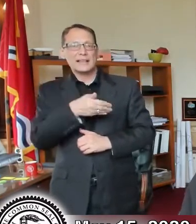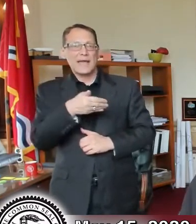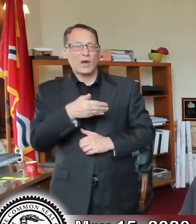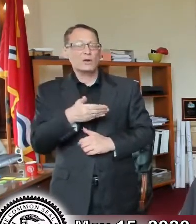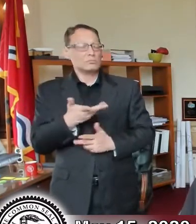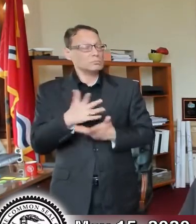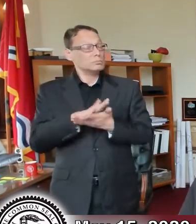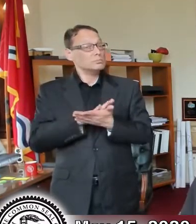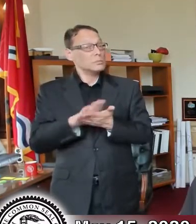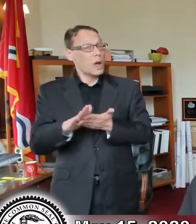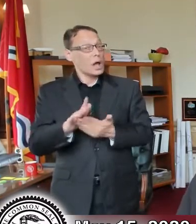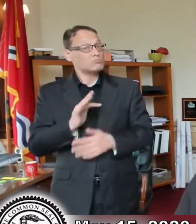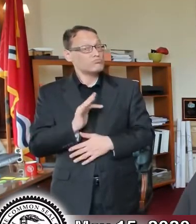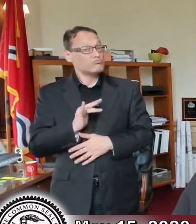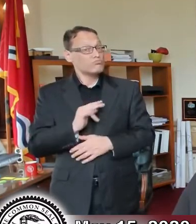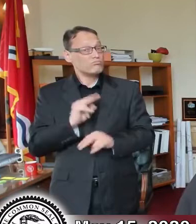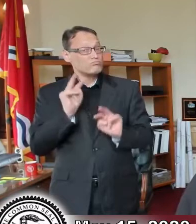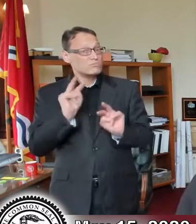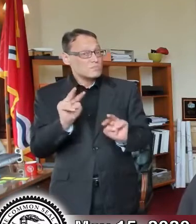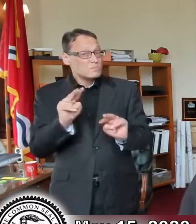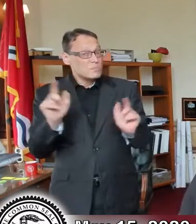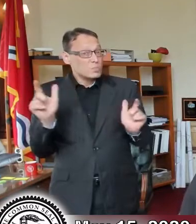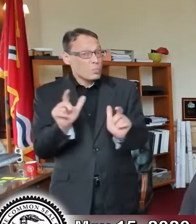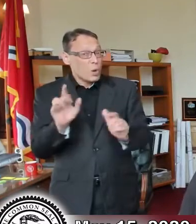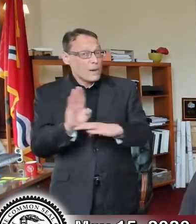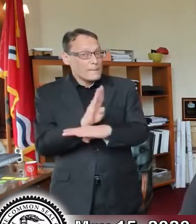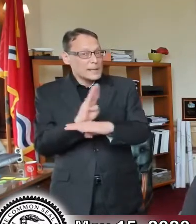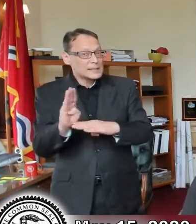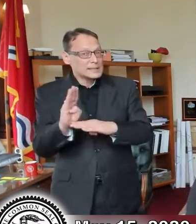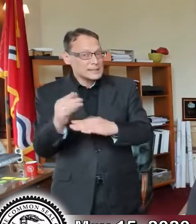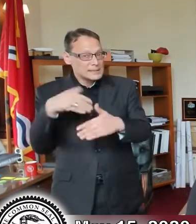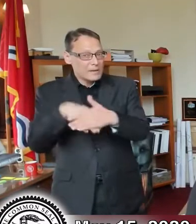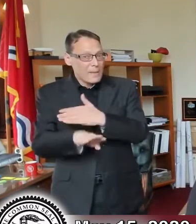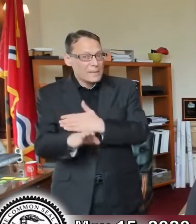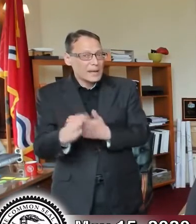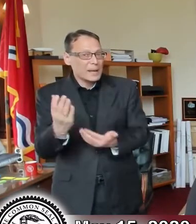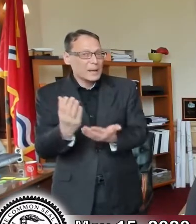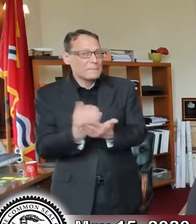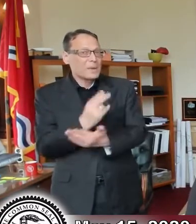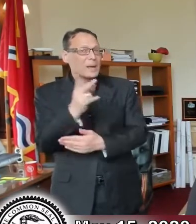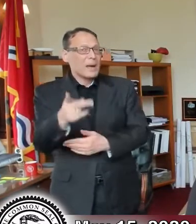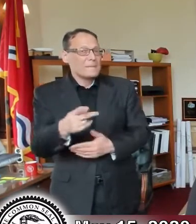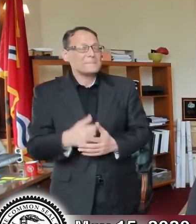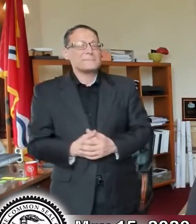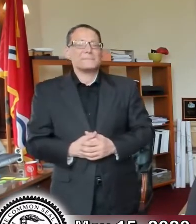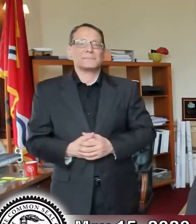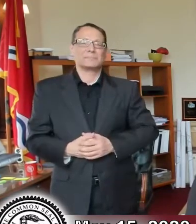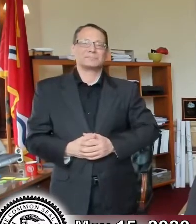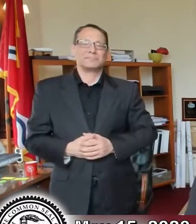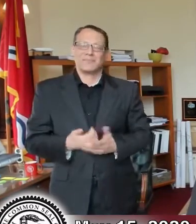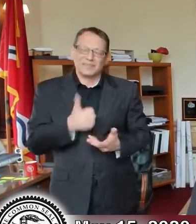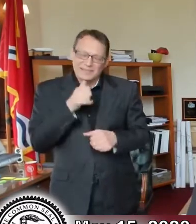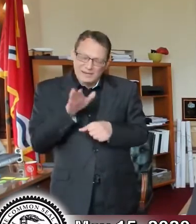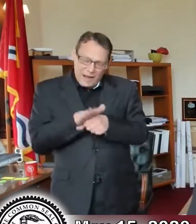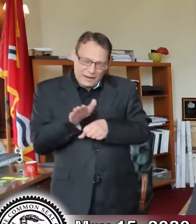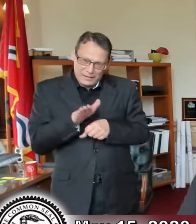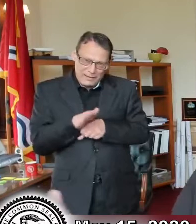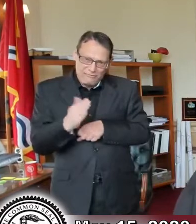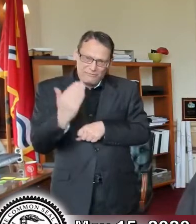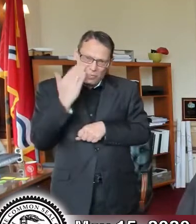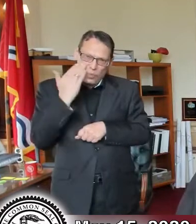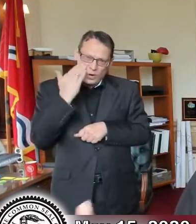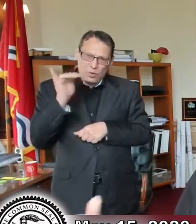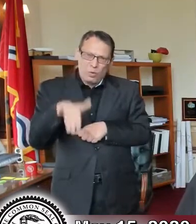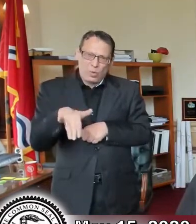by and see the small businesses coming in and picking up their starter pack. We know this isn't enough for them to